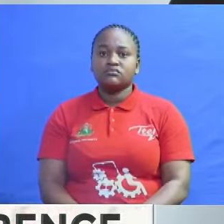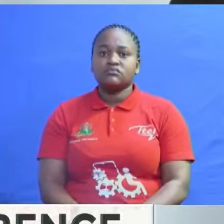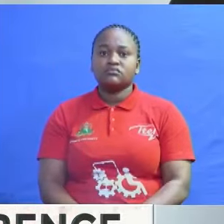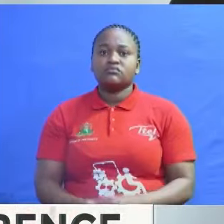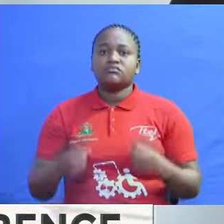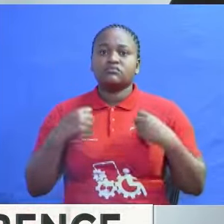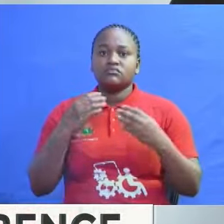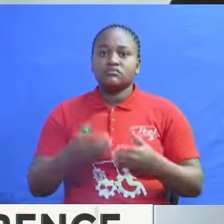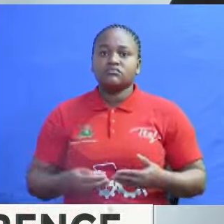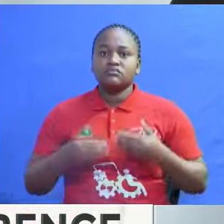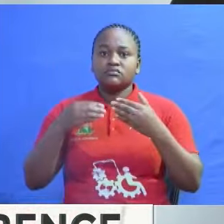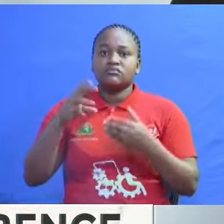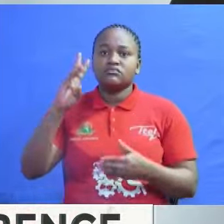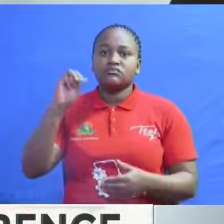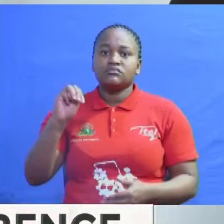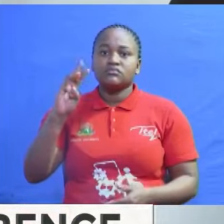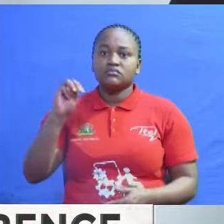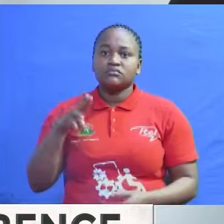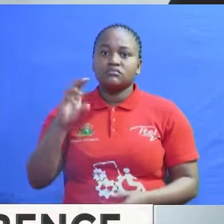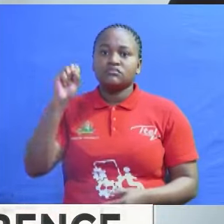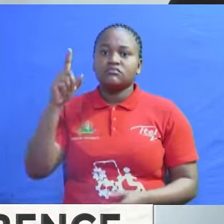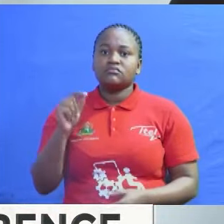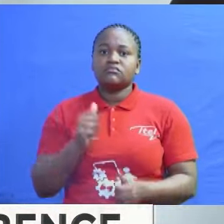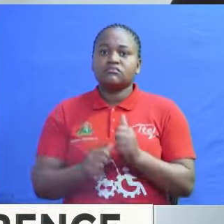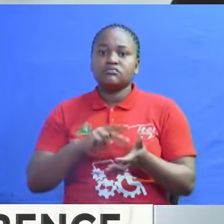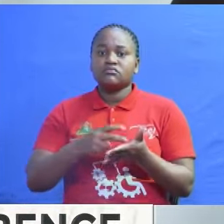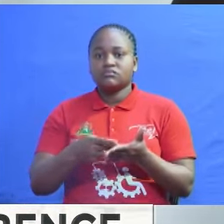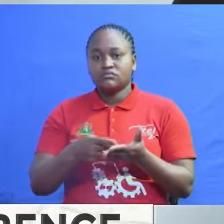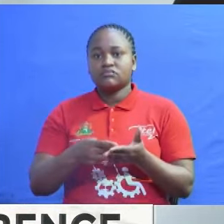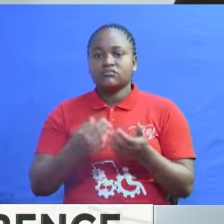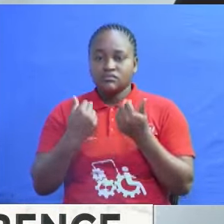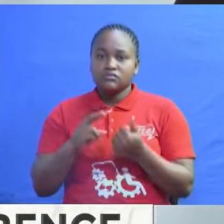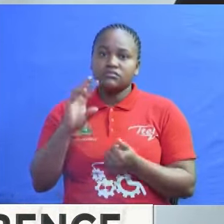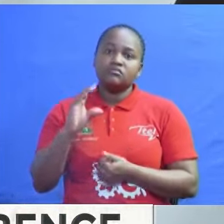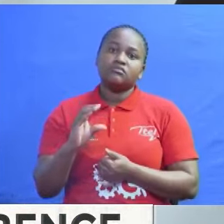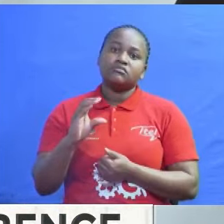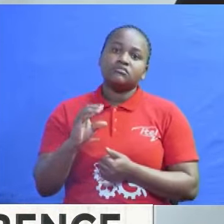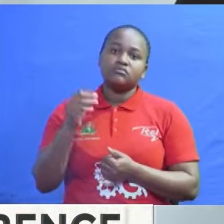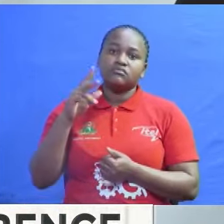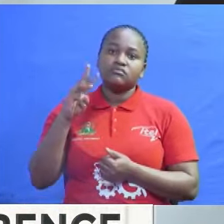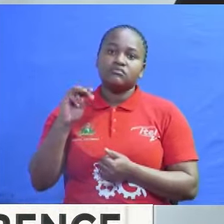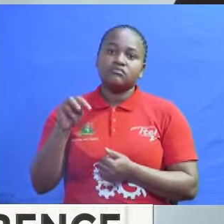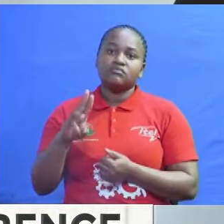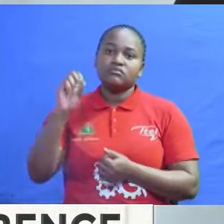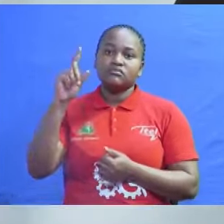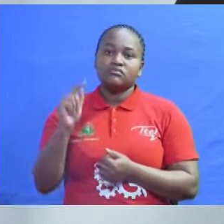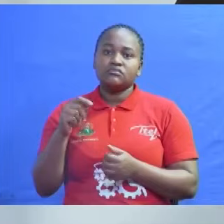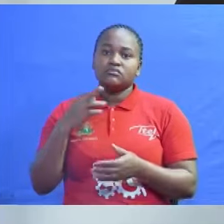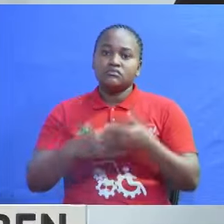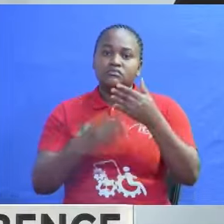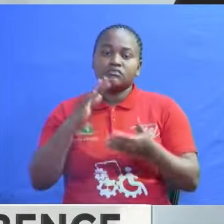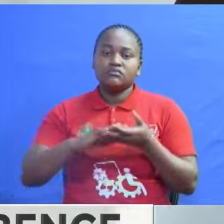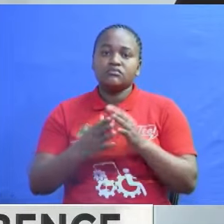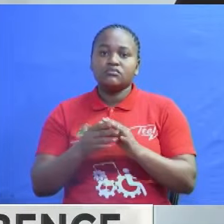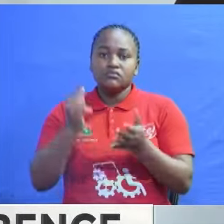Power was handed over to Masinde Muliro University, which means the current vice chancellor of Masinde Muliro University now